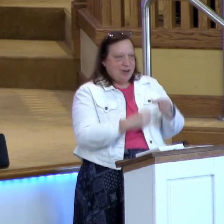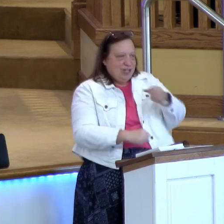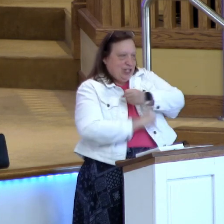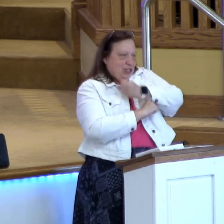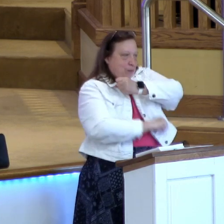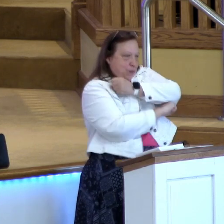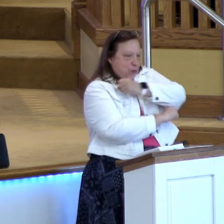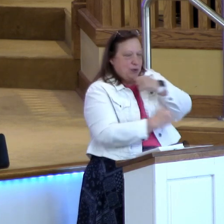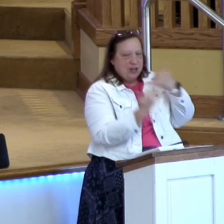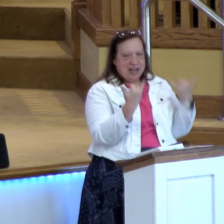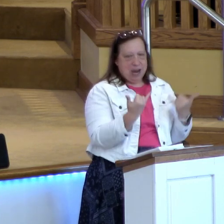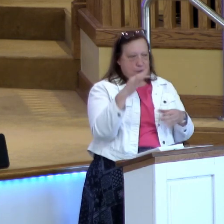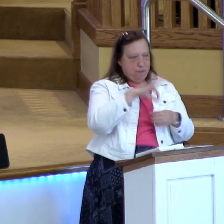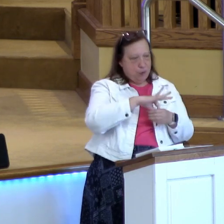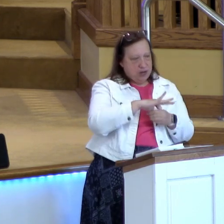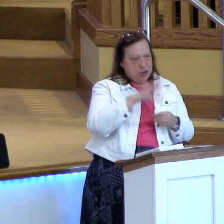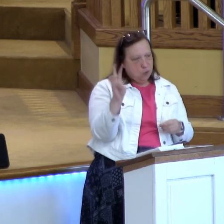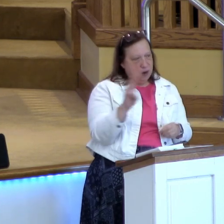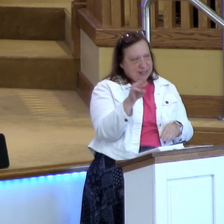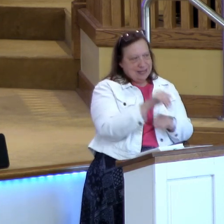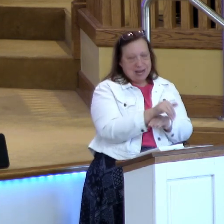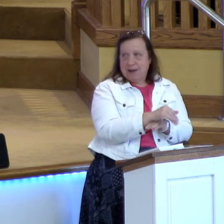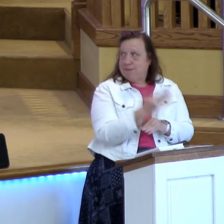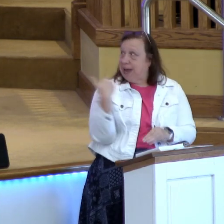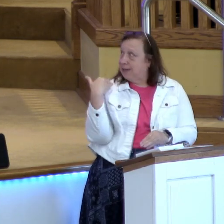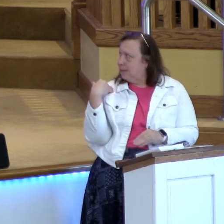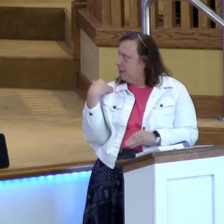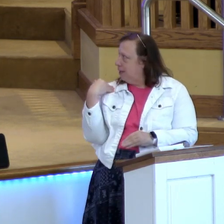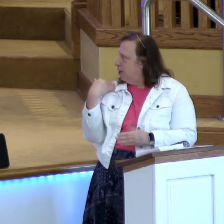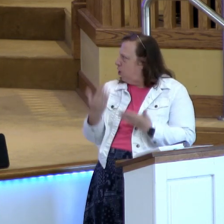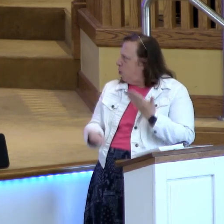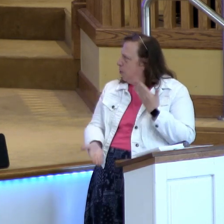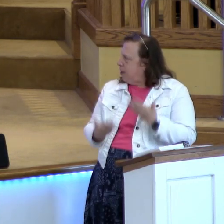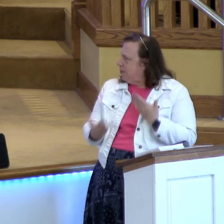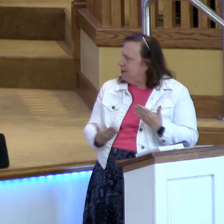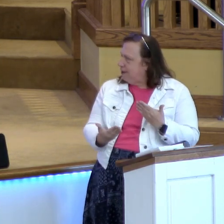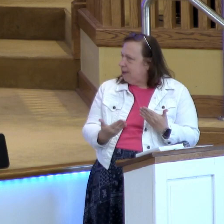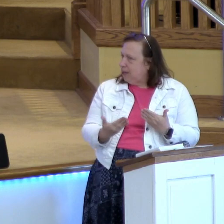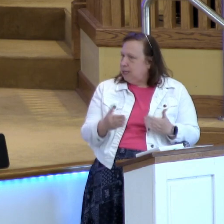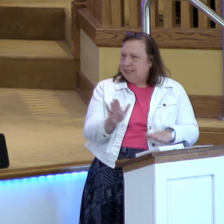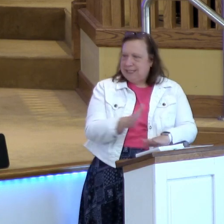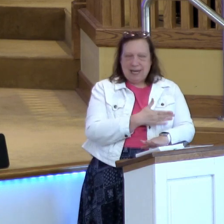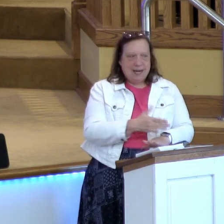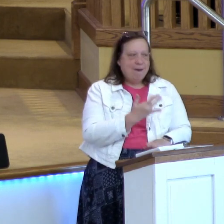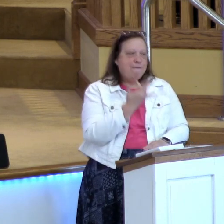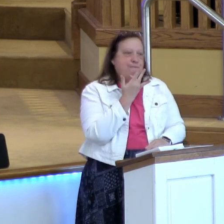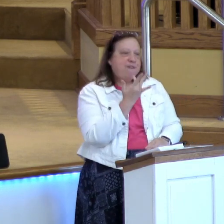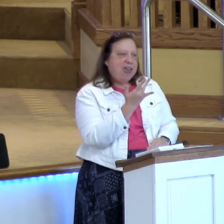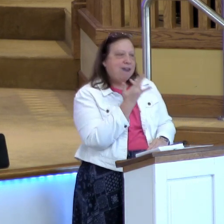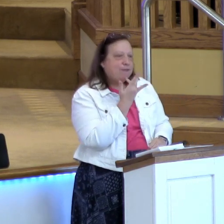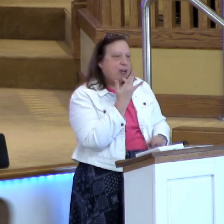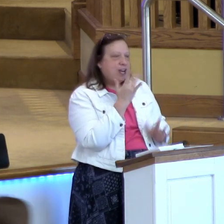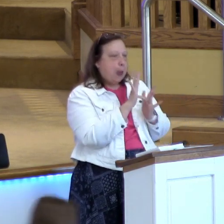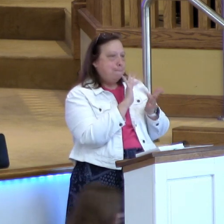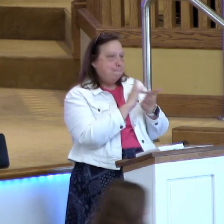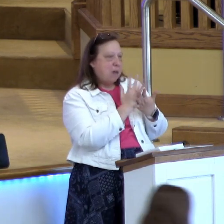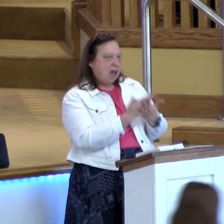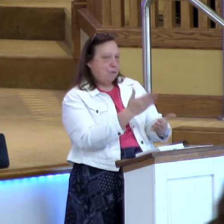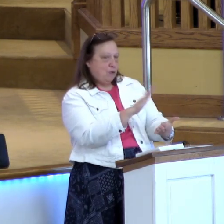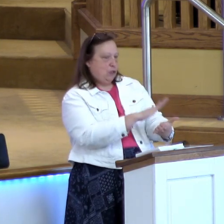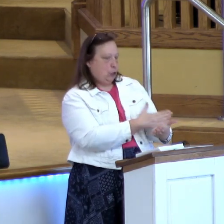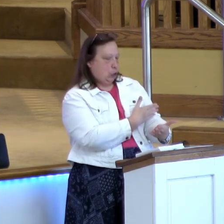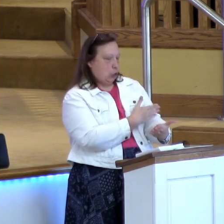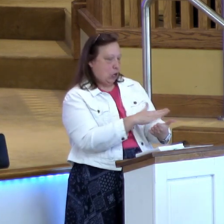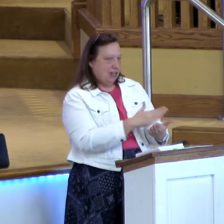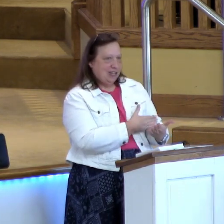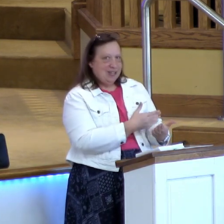one. I thought about, actually, it's kind of different tonight, but maybe we should do at least one. Let's take a favorite. Randall, why don't you come on up here? We'll see if the sound room, those guys are professionals now. I don't know